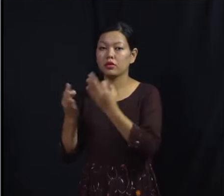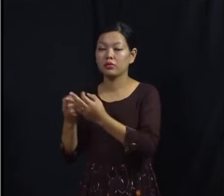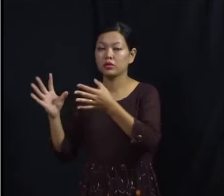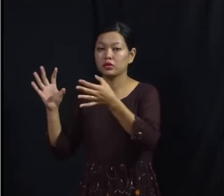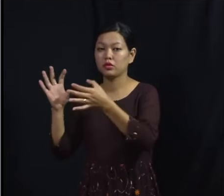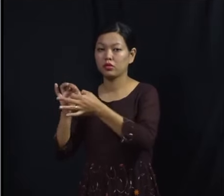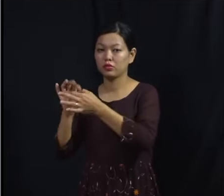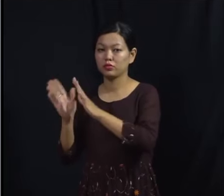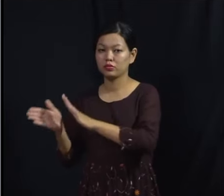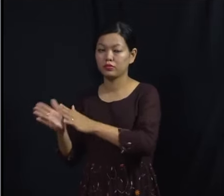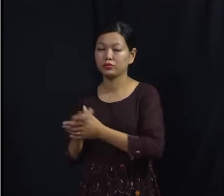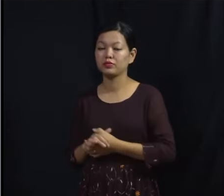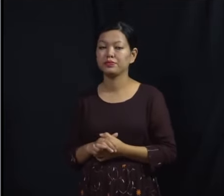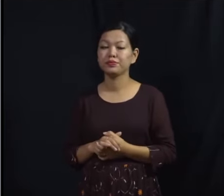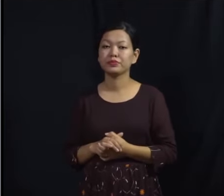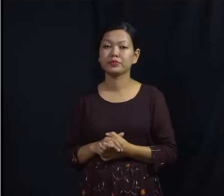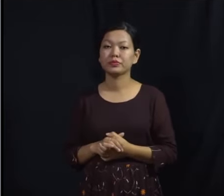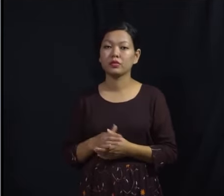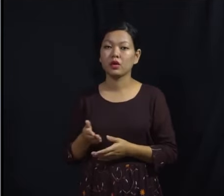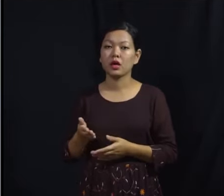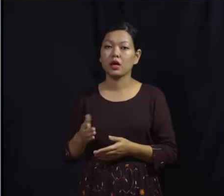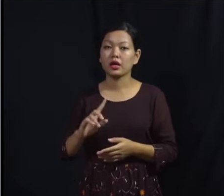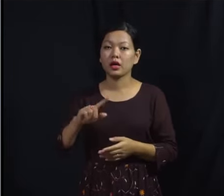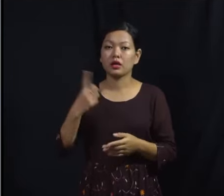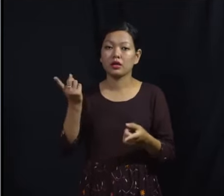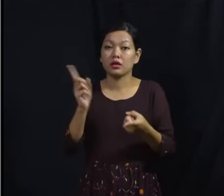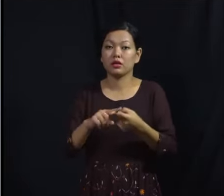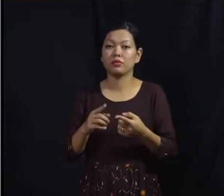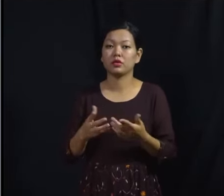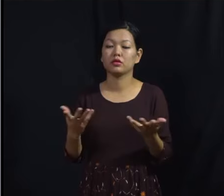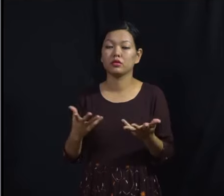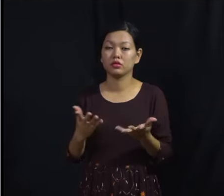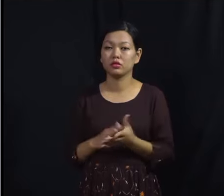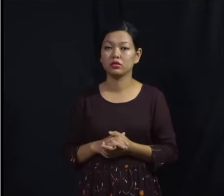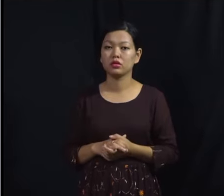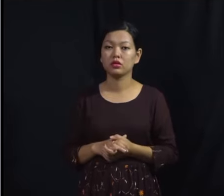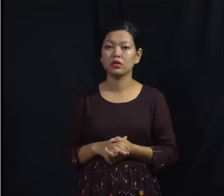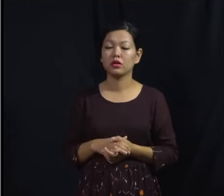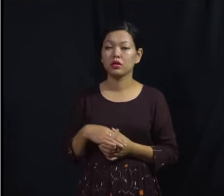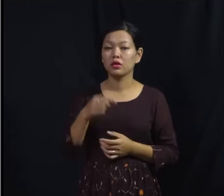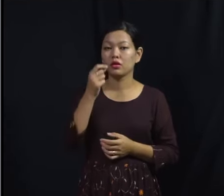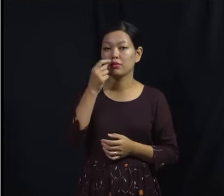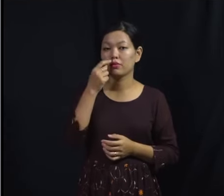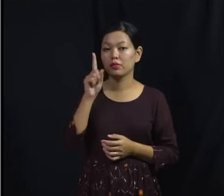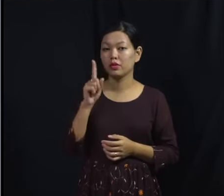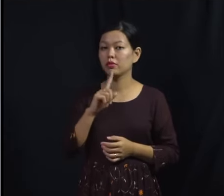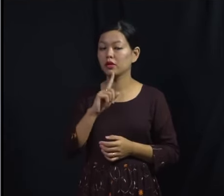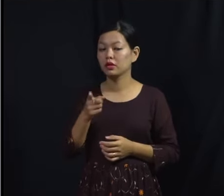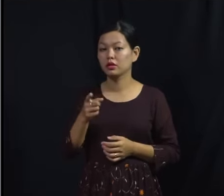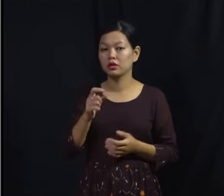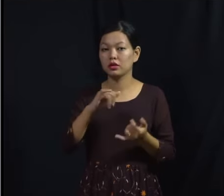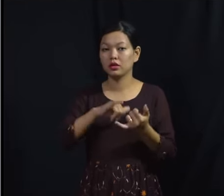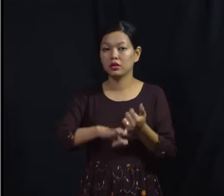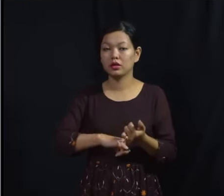And remember, another instance is that the father also told our heroine, that is Susan,